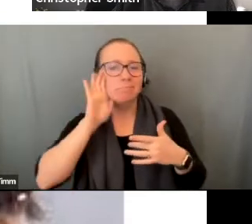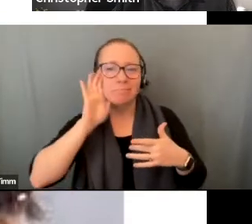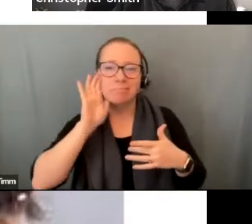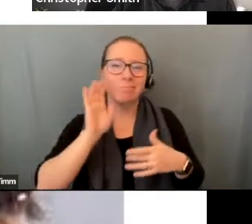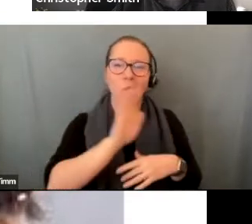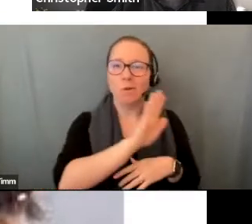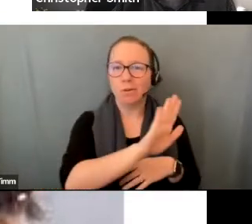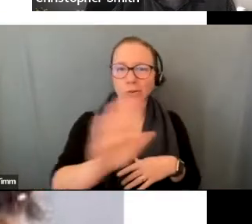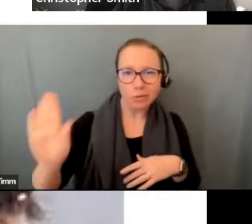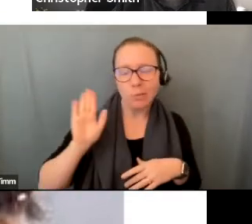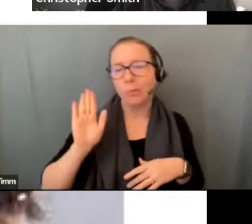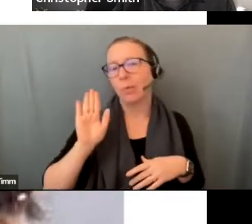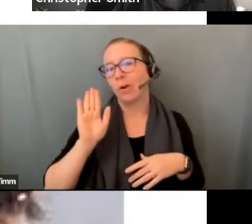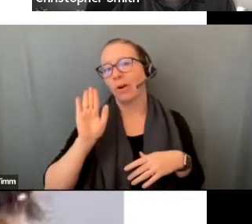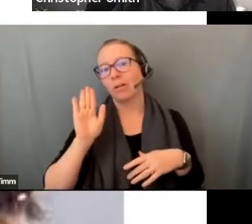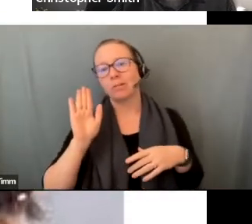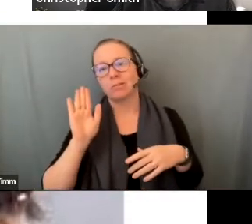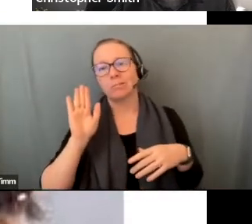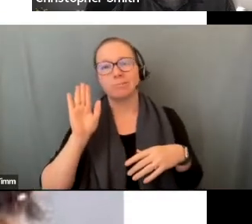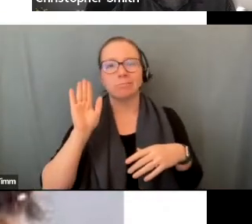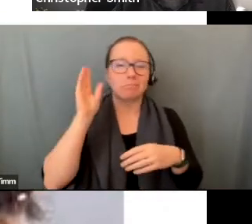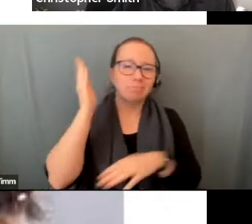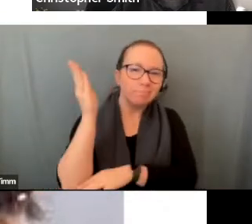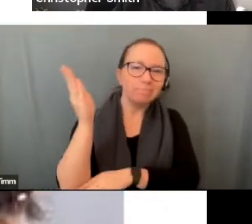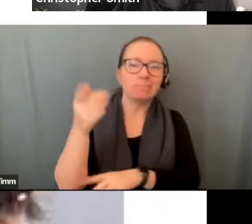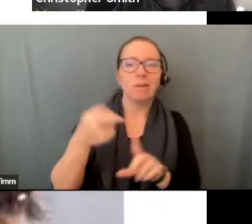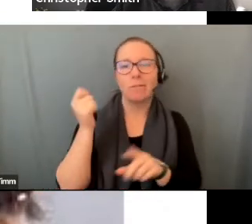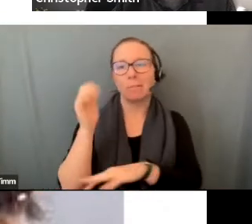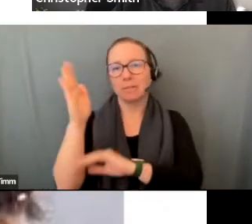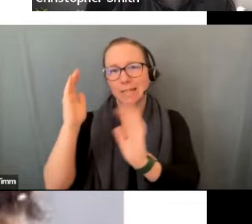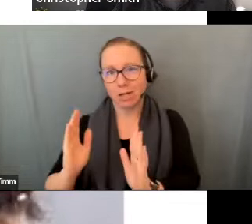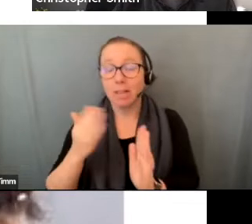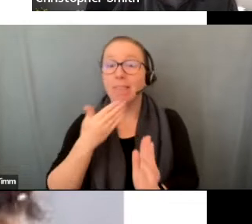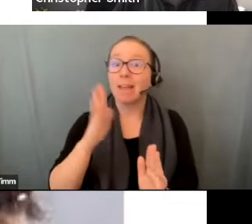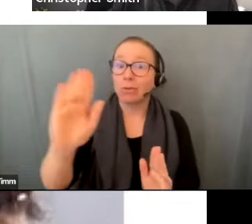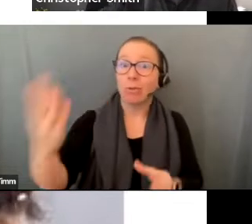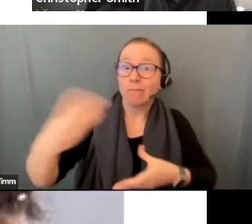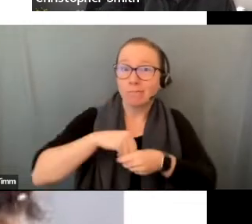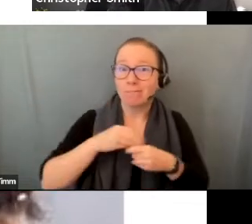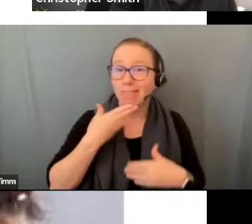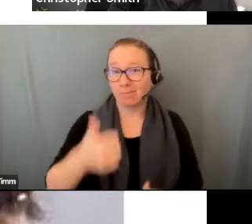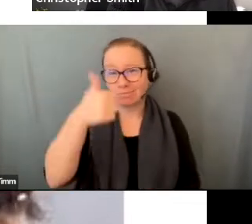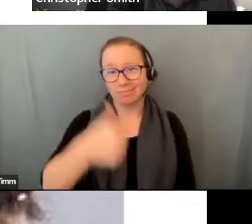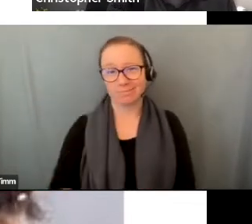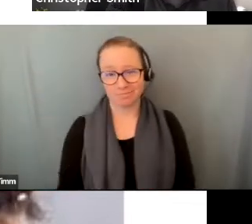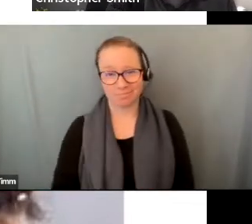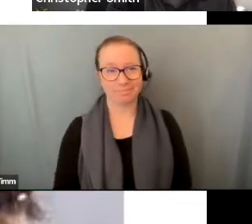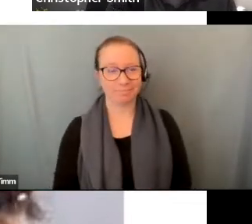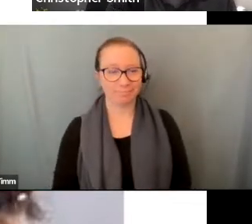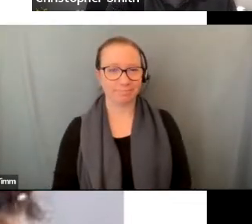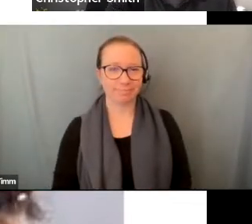across the board today from our speakers, and thanks very much for your participation.